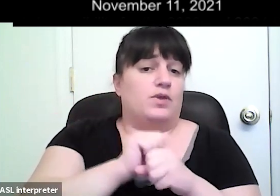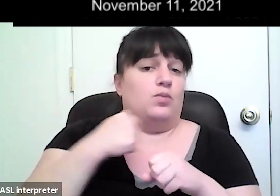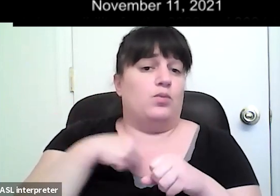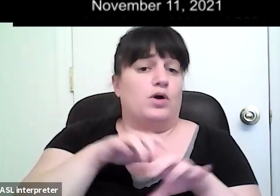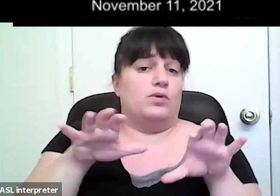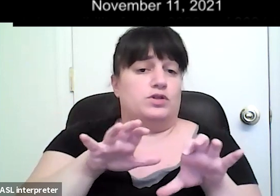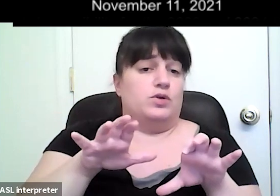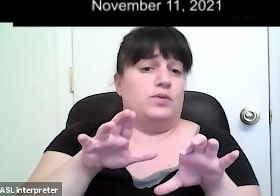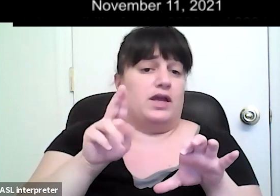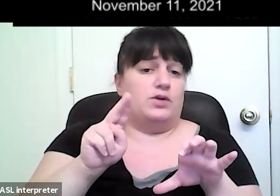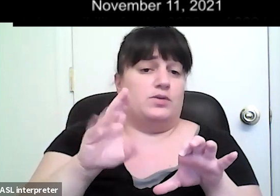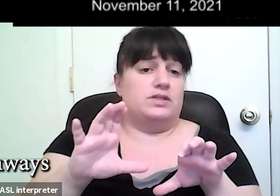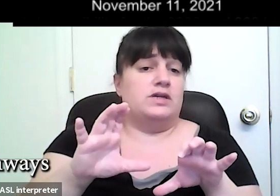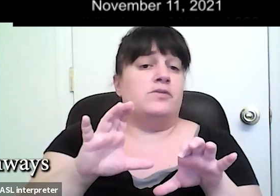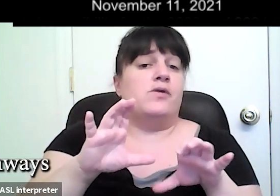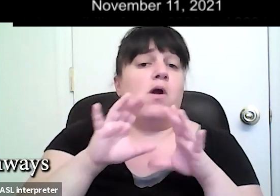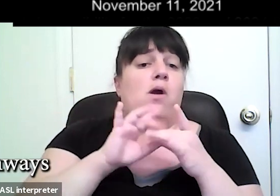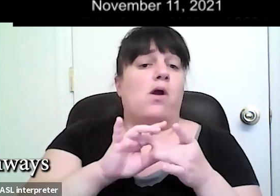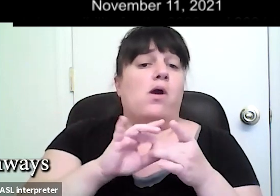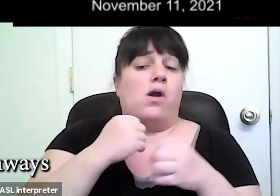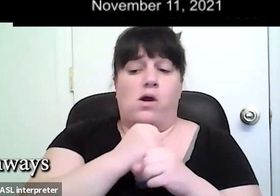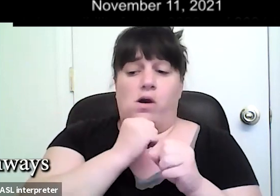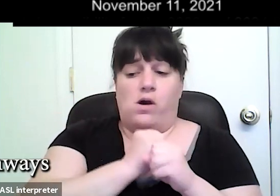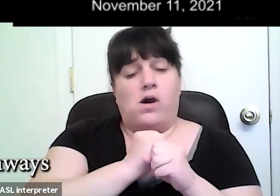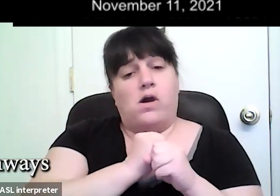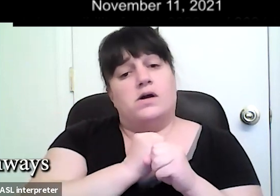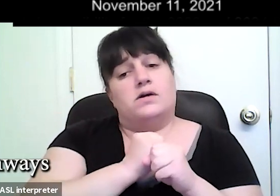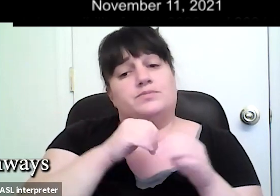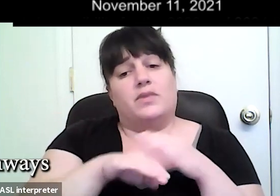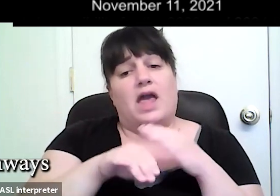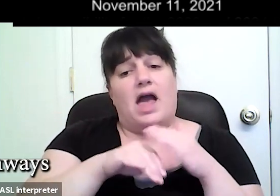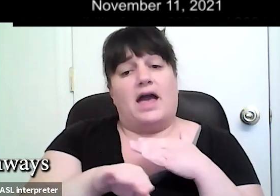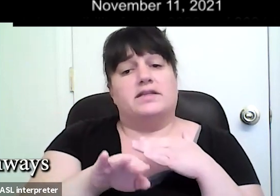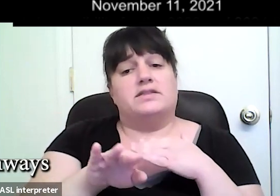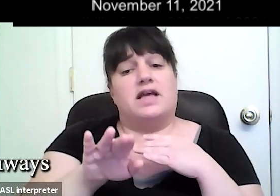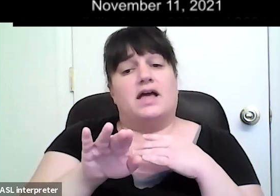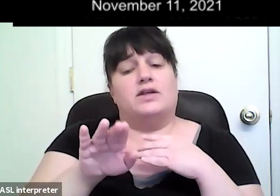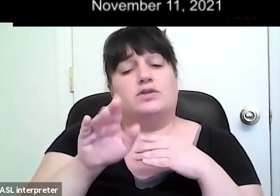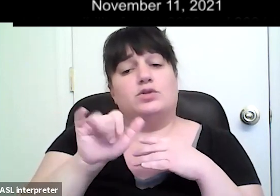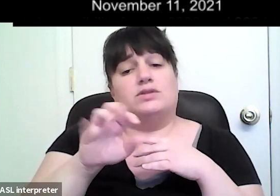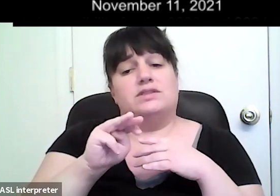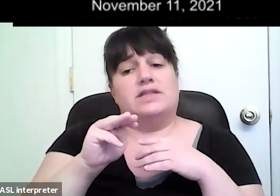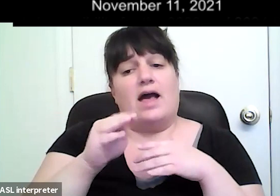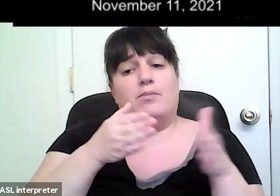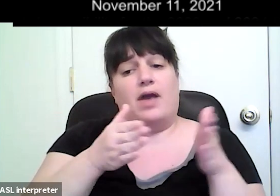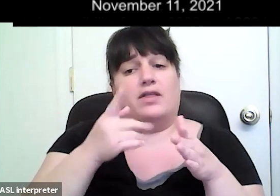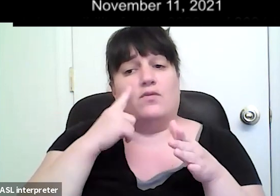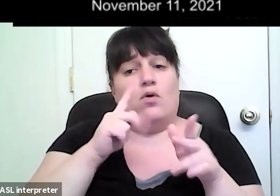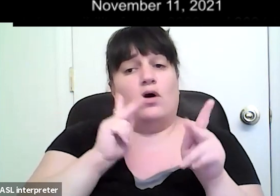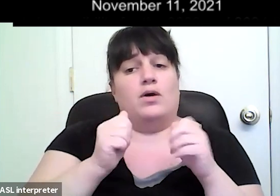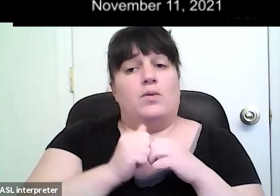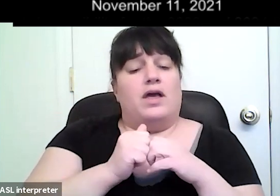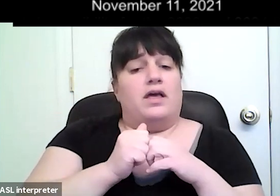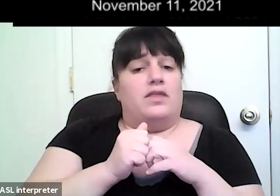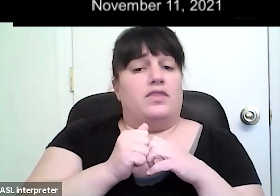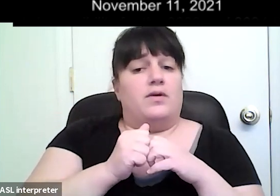doing at UC in terms of creating access to STEM career pathways for individuals with intellectual